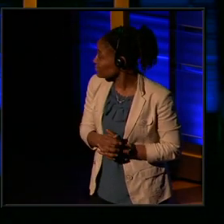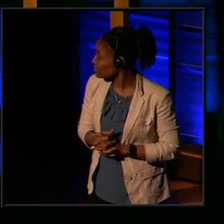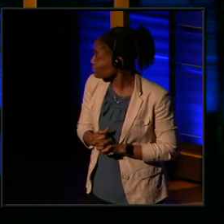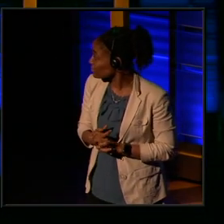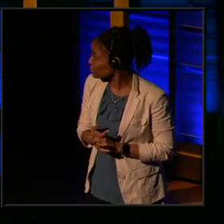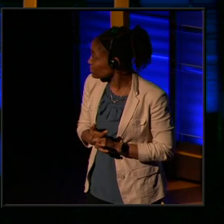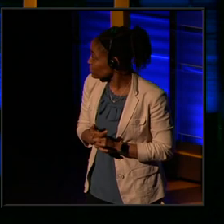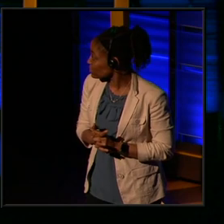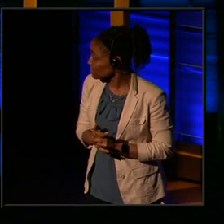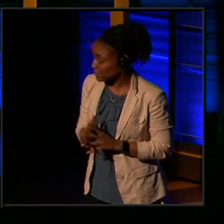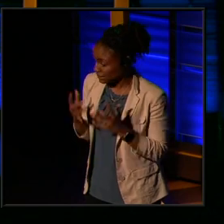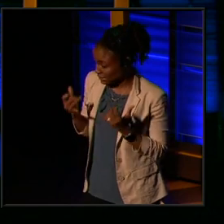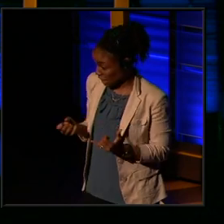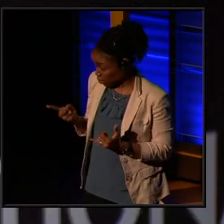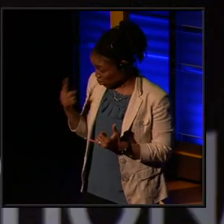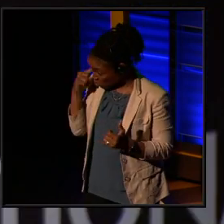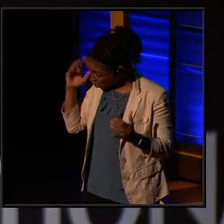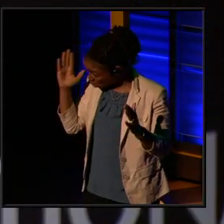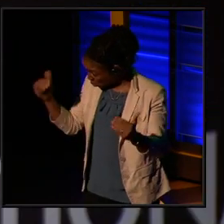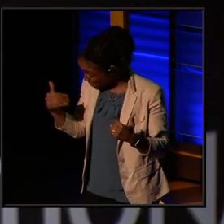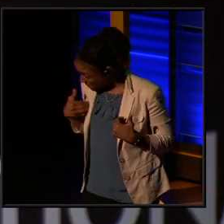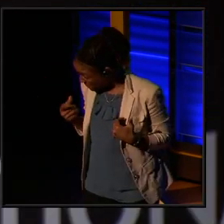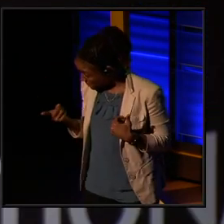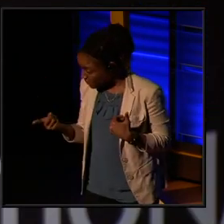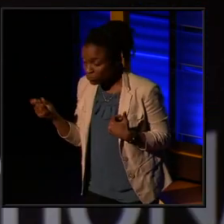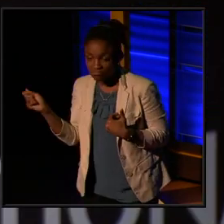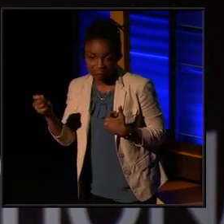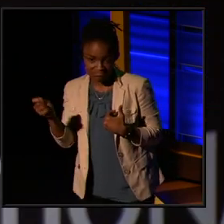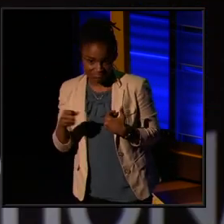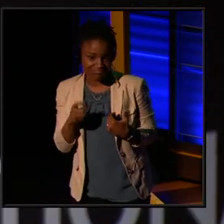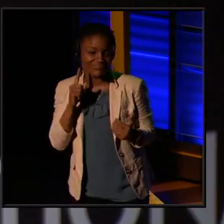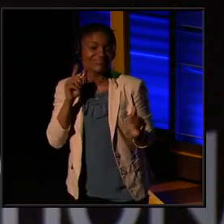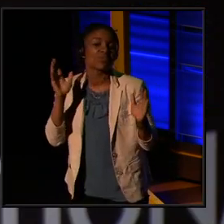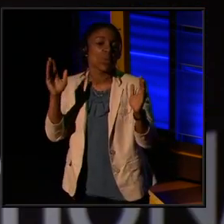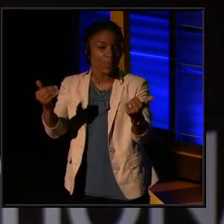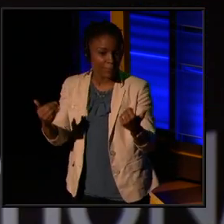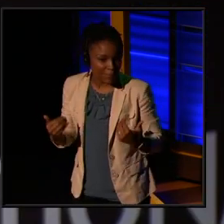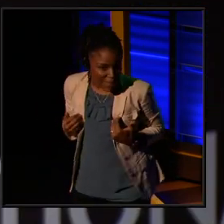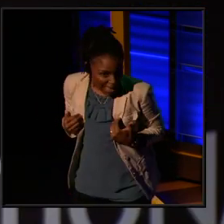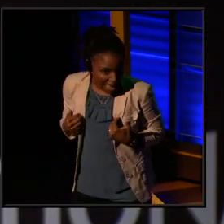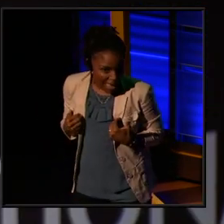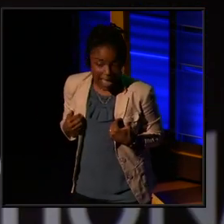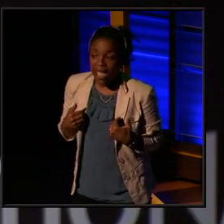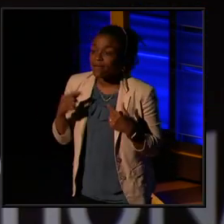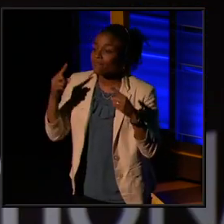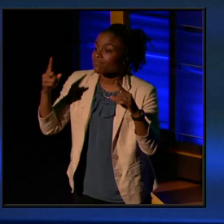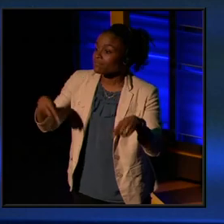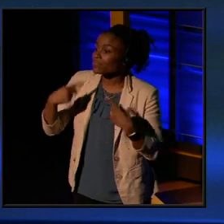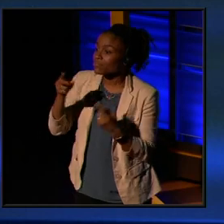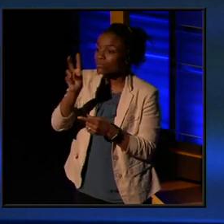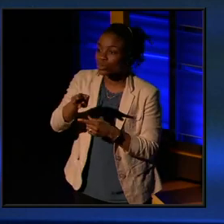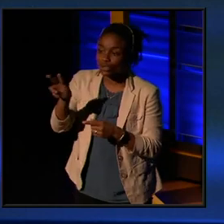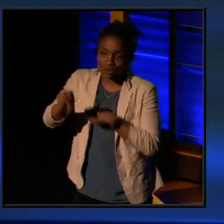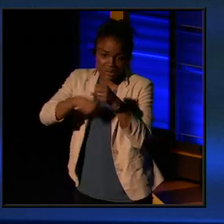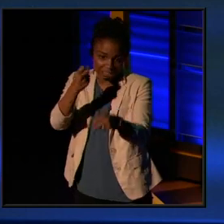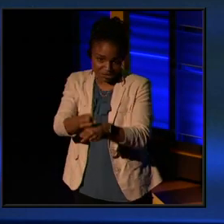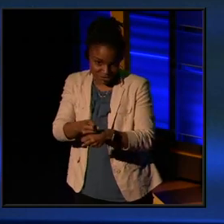Now, do you have hope? Yes, I do. So I've been around for 22 years, and I feel